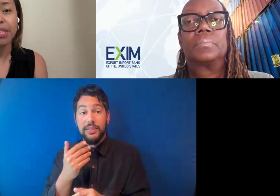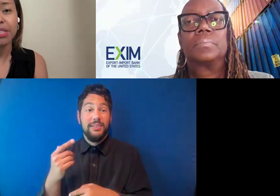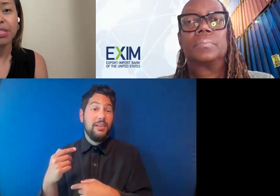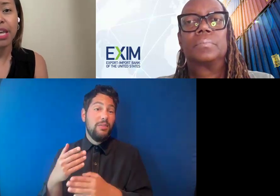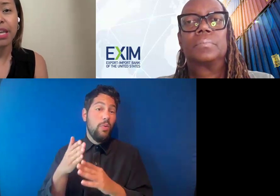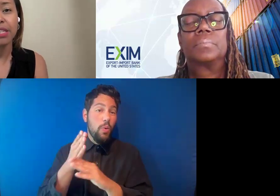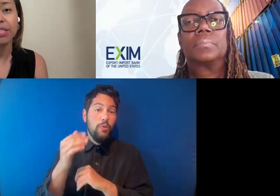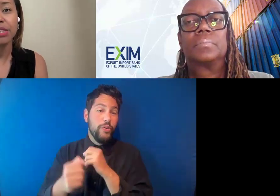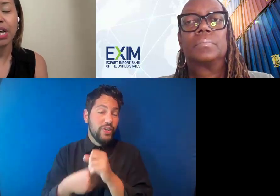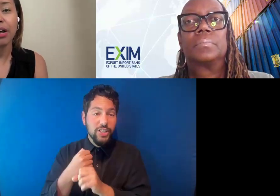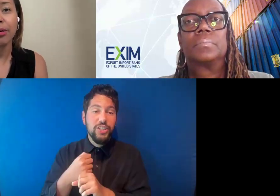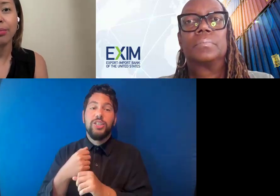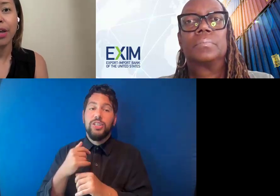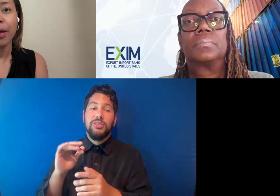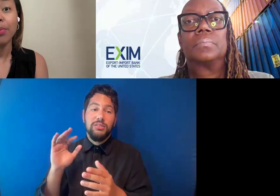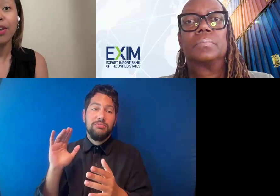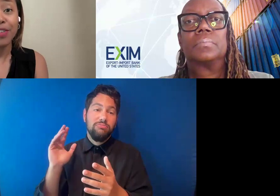years, my business has